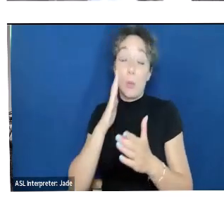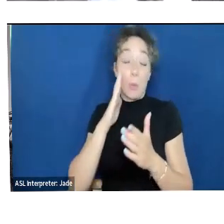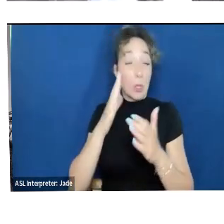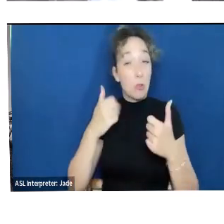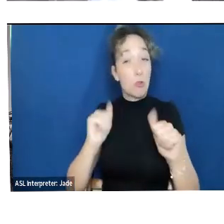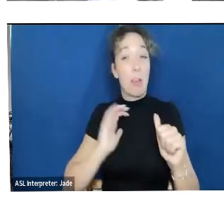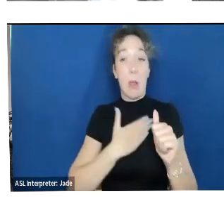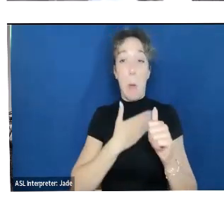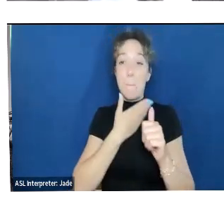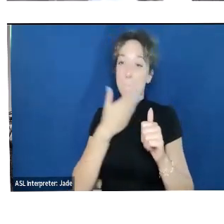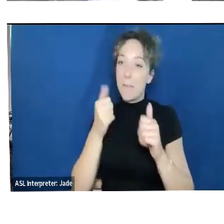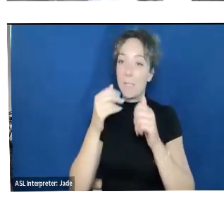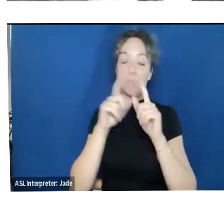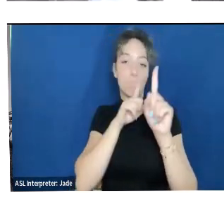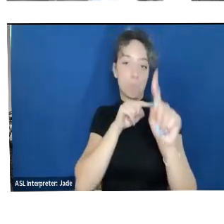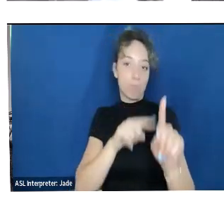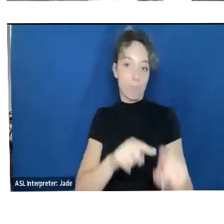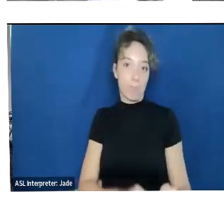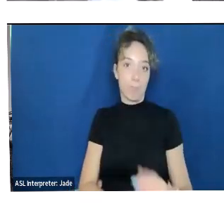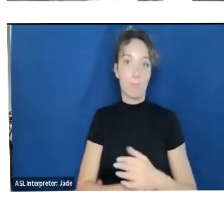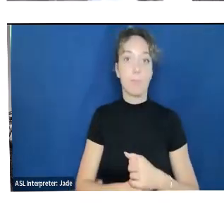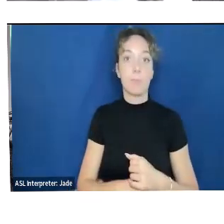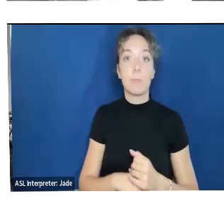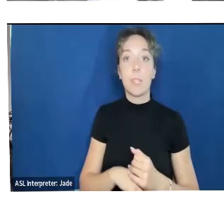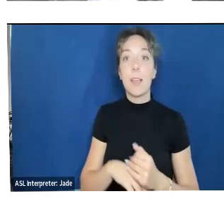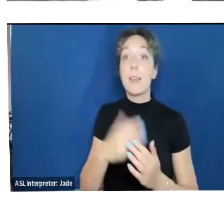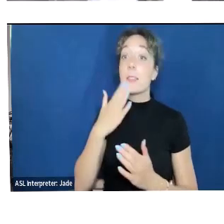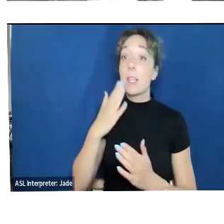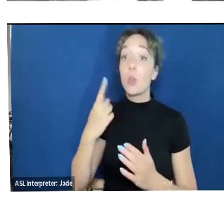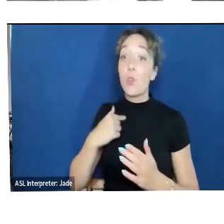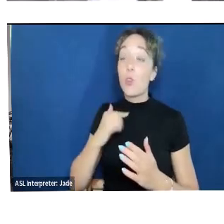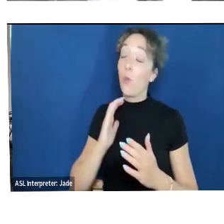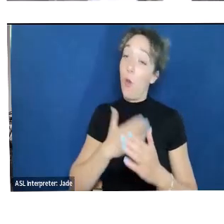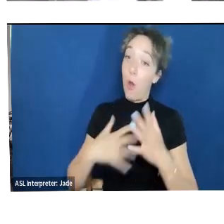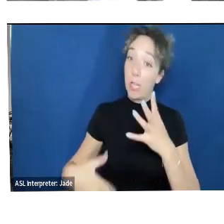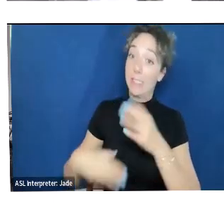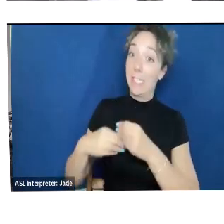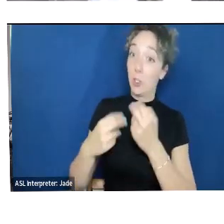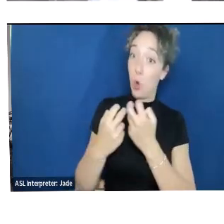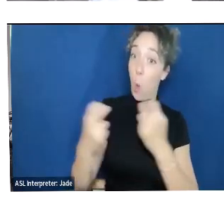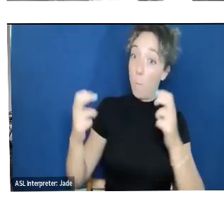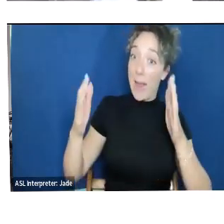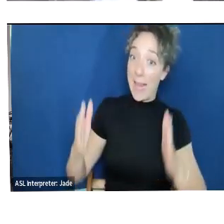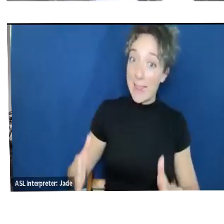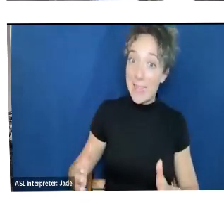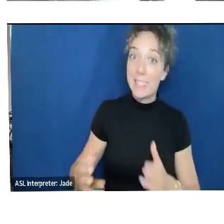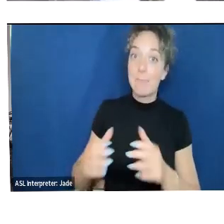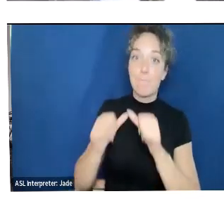our additional panelists that continue to support in the Q&A.